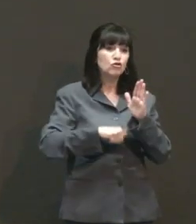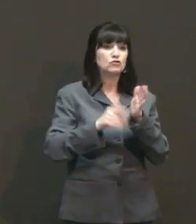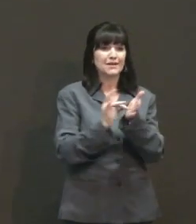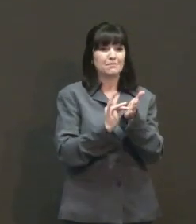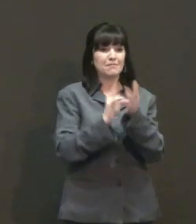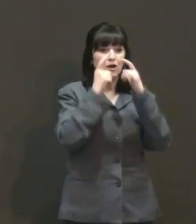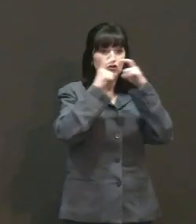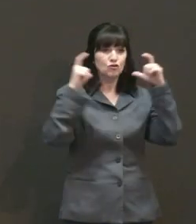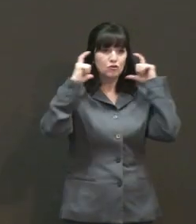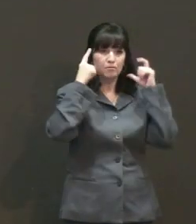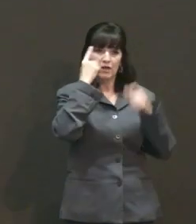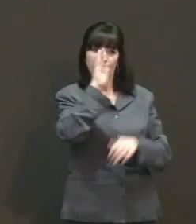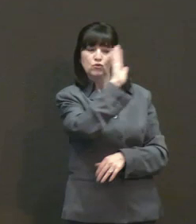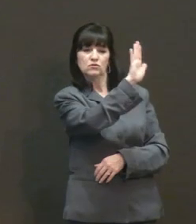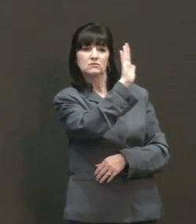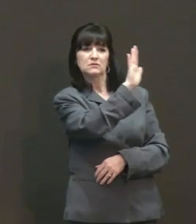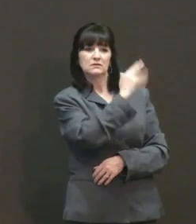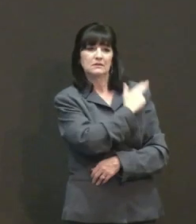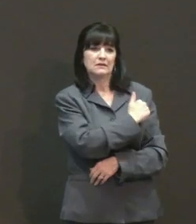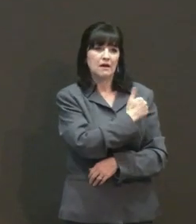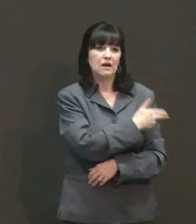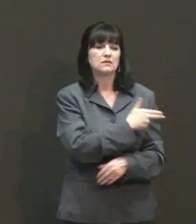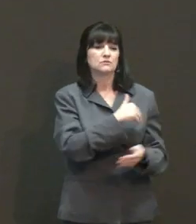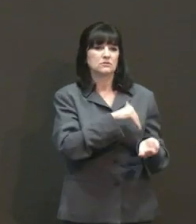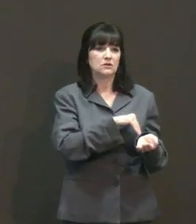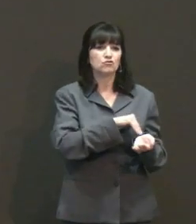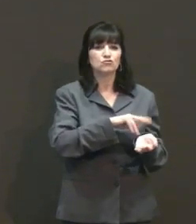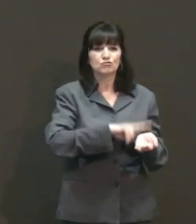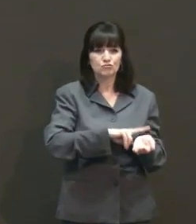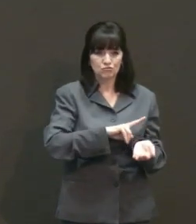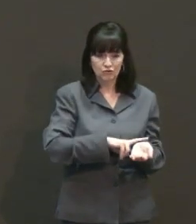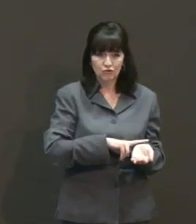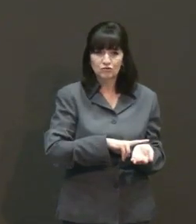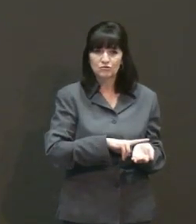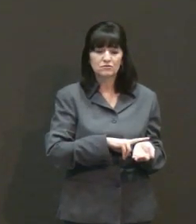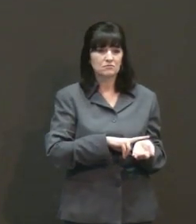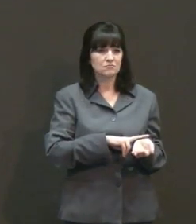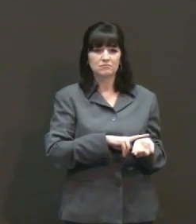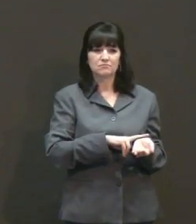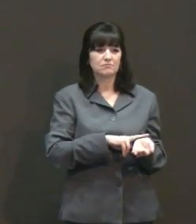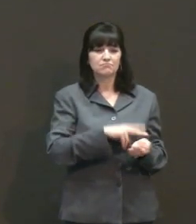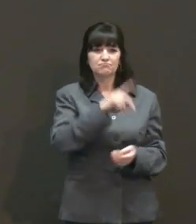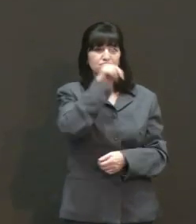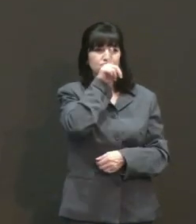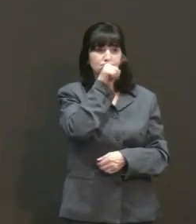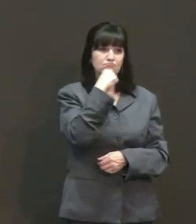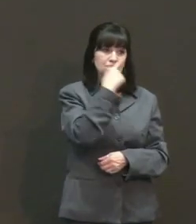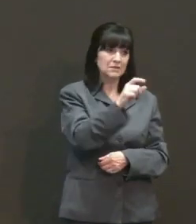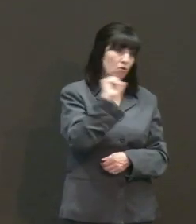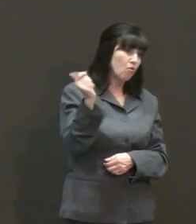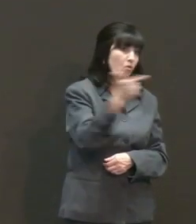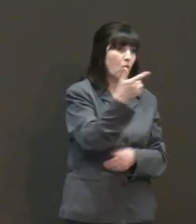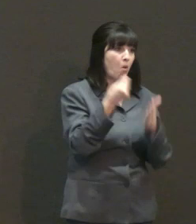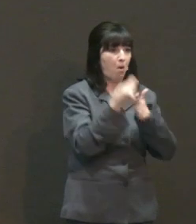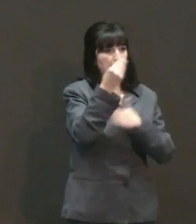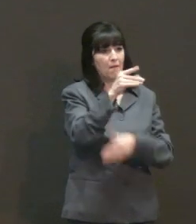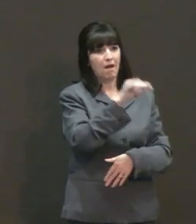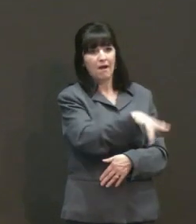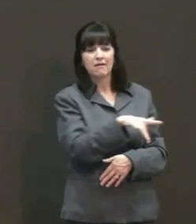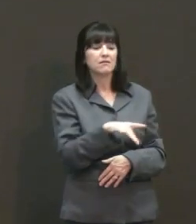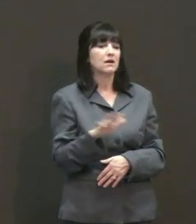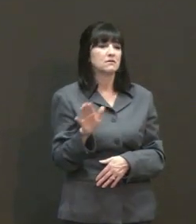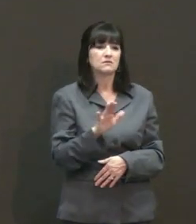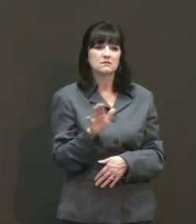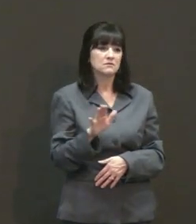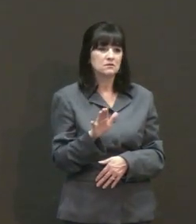those masks. We're not saying that in all circumstances you need to wear it,